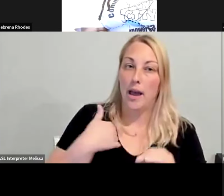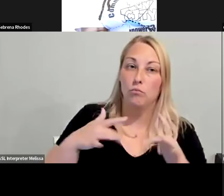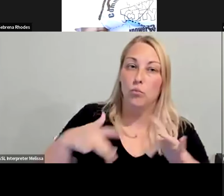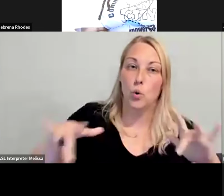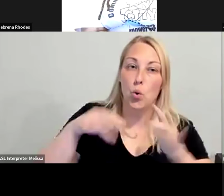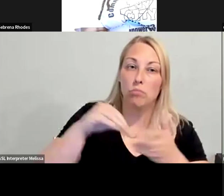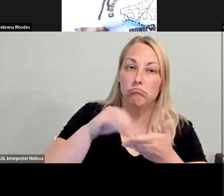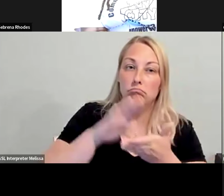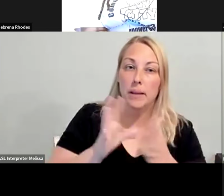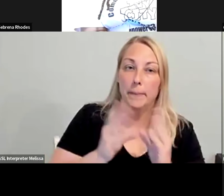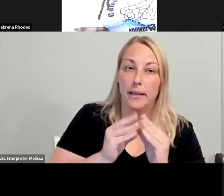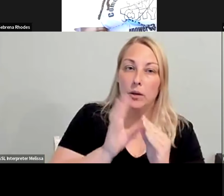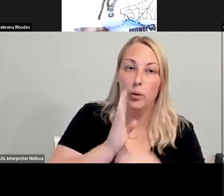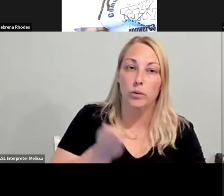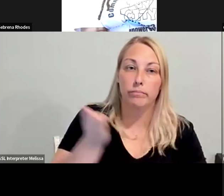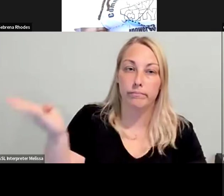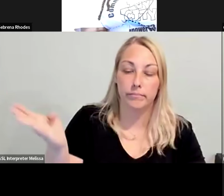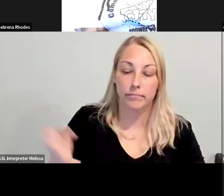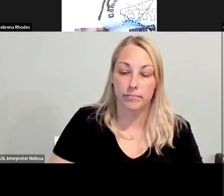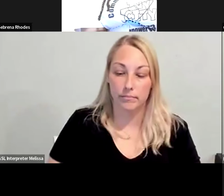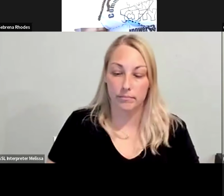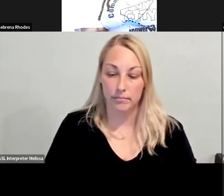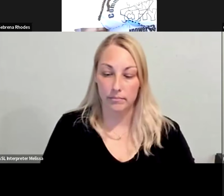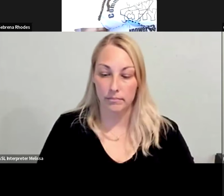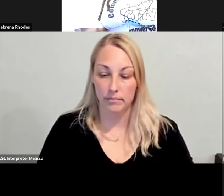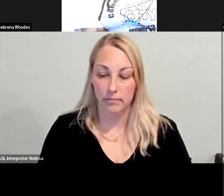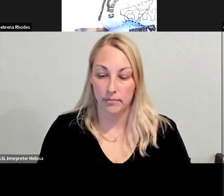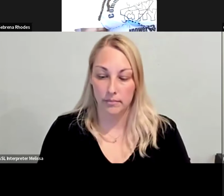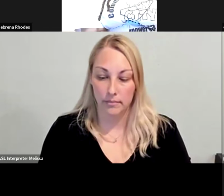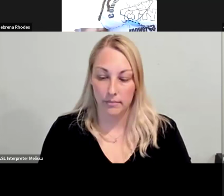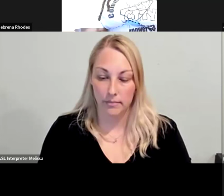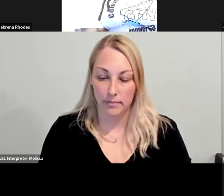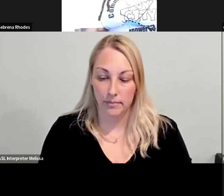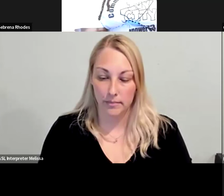Any other comments or questions from commissioners before we take a vote?